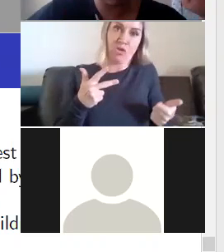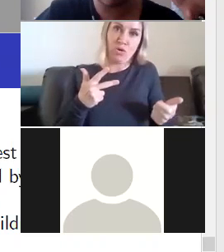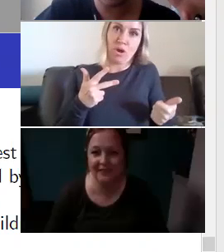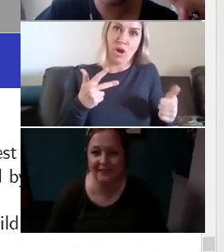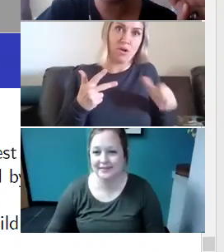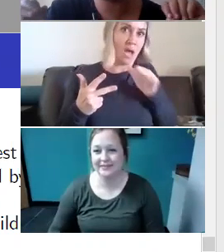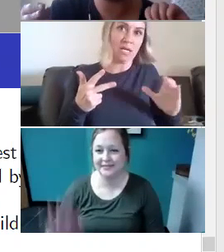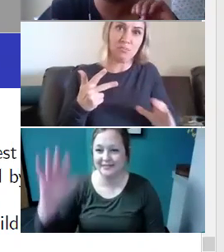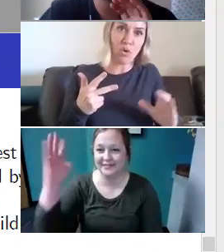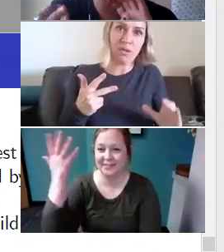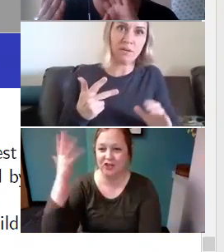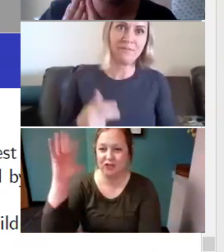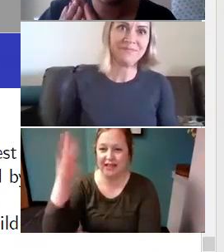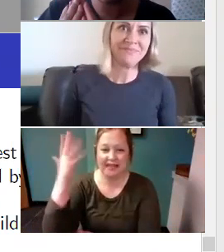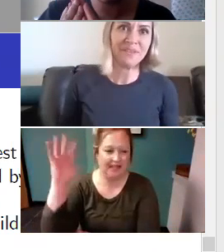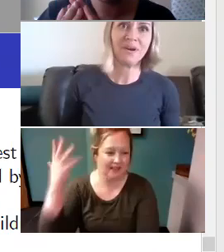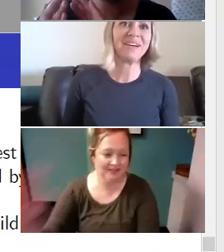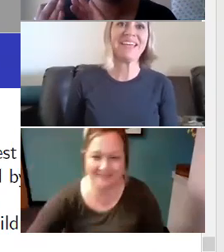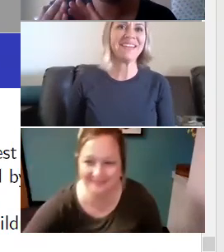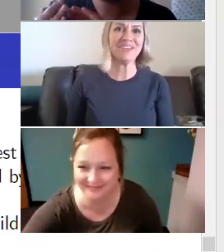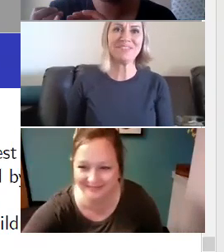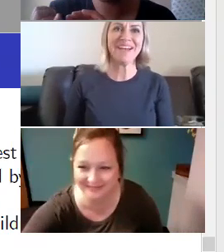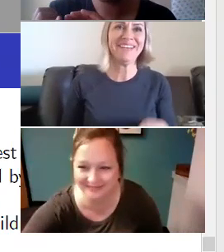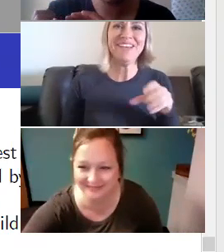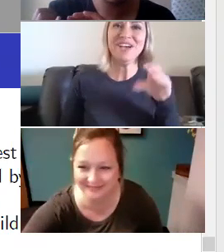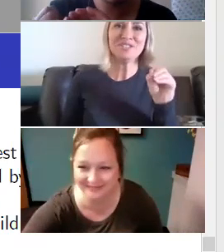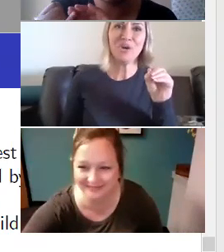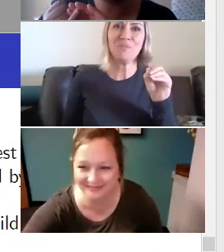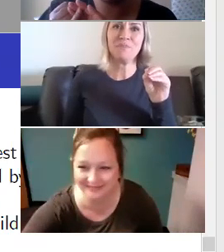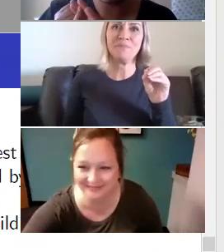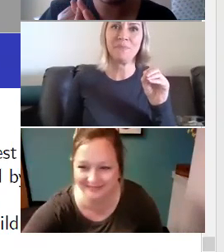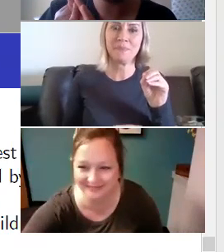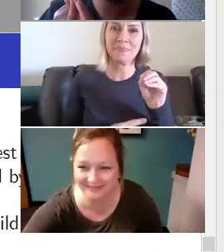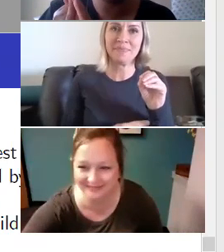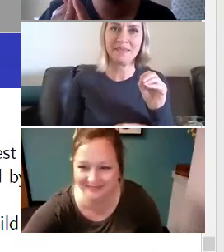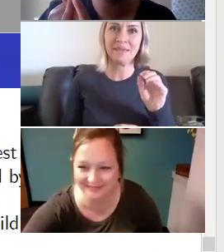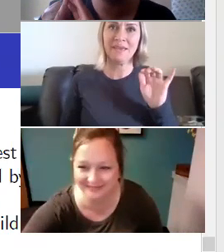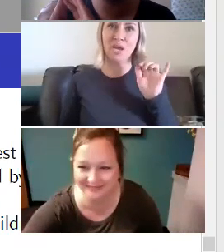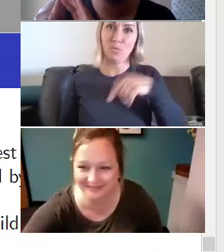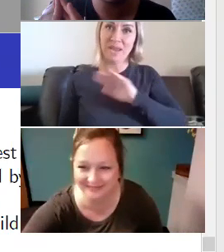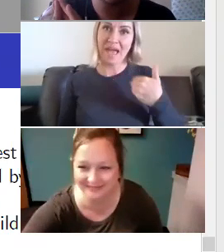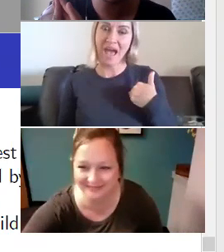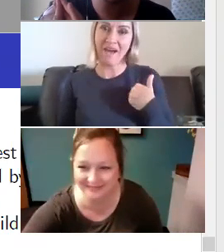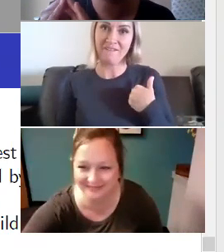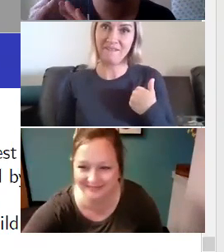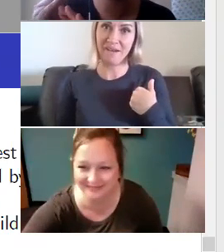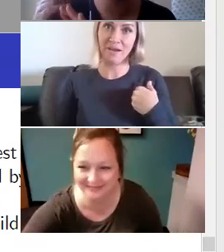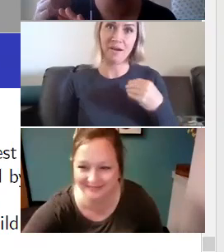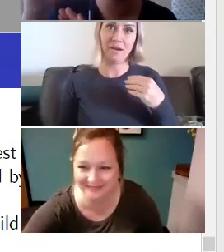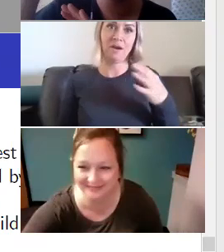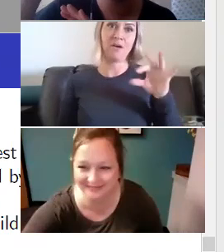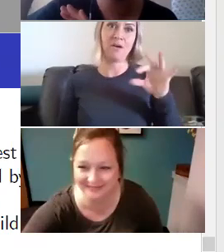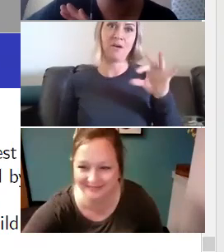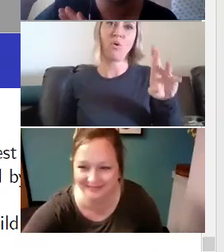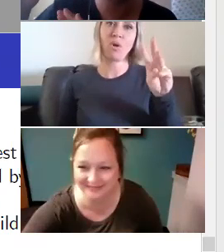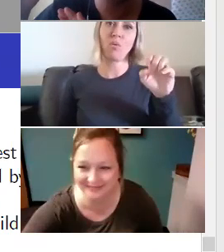but explored vertices, but unexplored edges, where we have the forward edges, where we